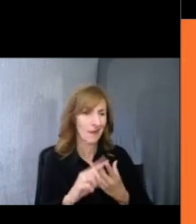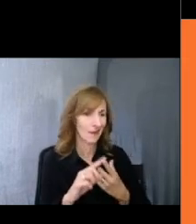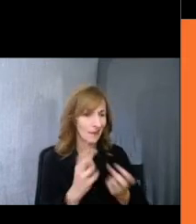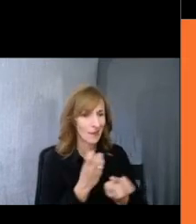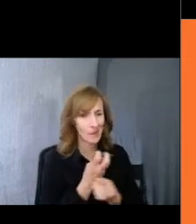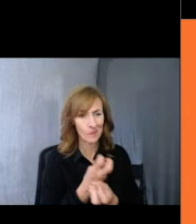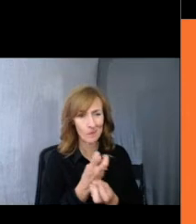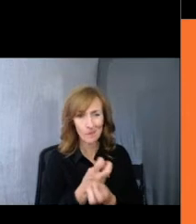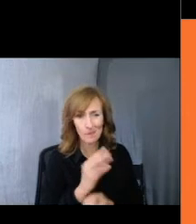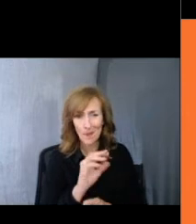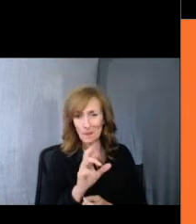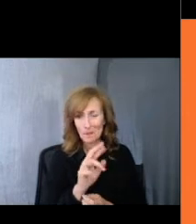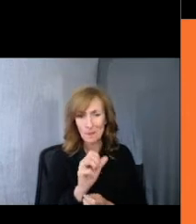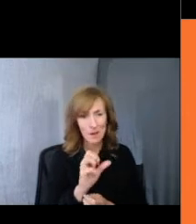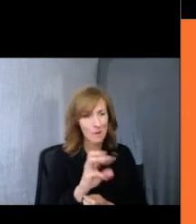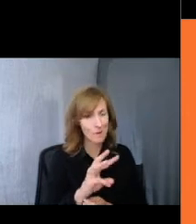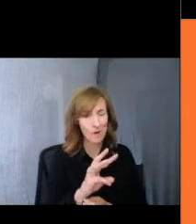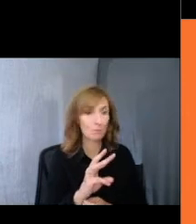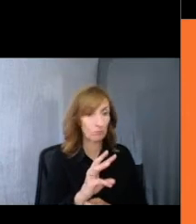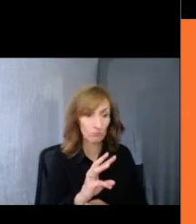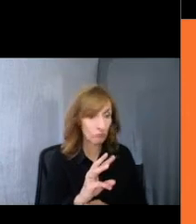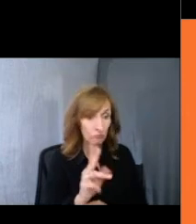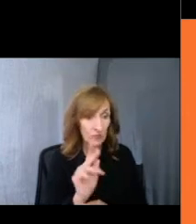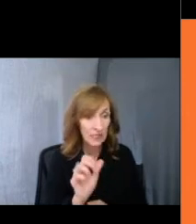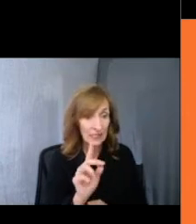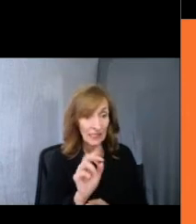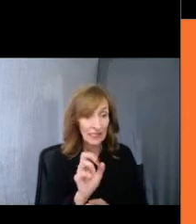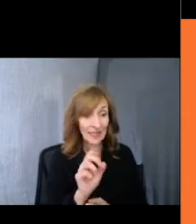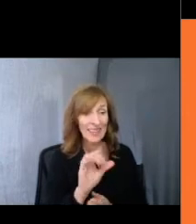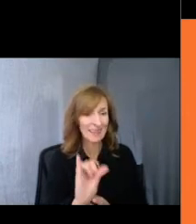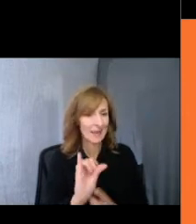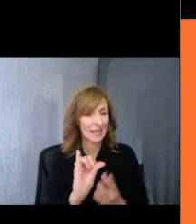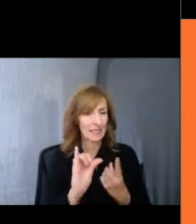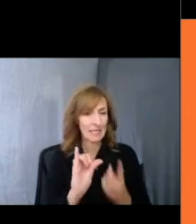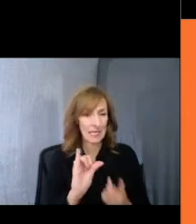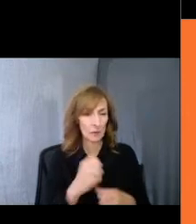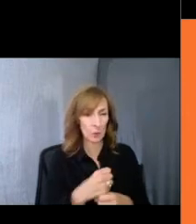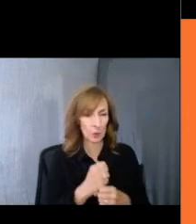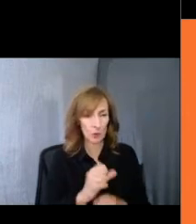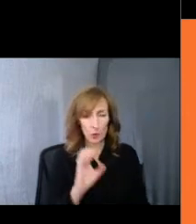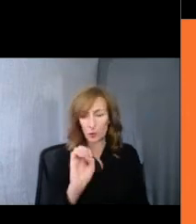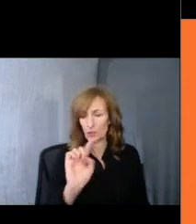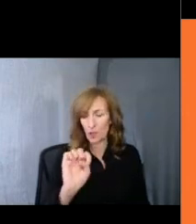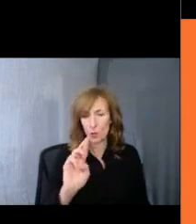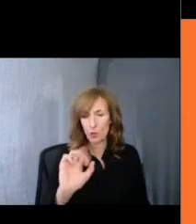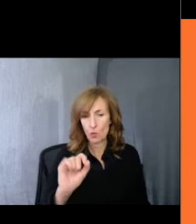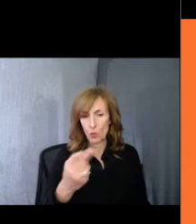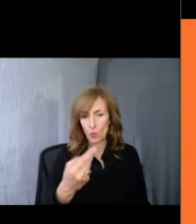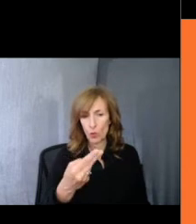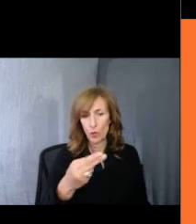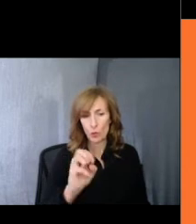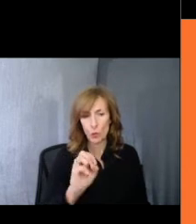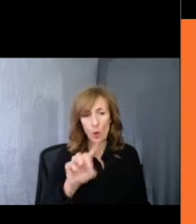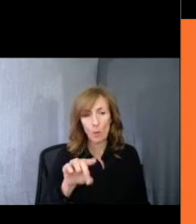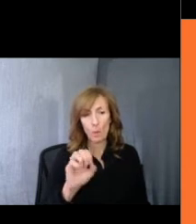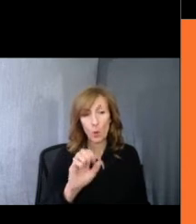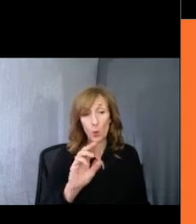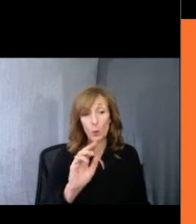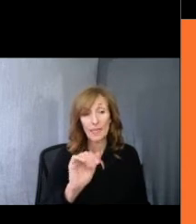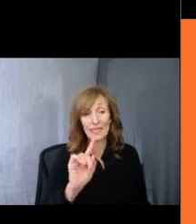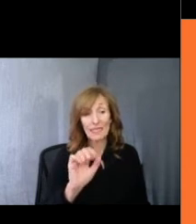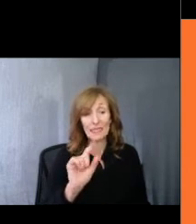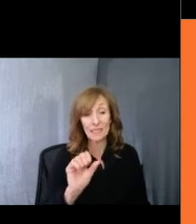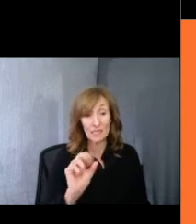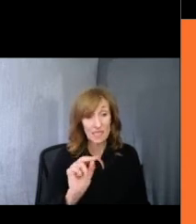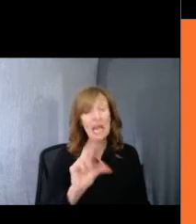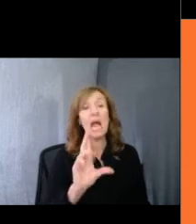kidneys actually produce a hormone called erythropoietin, which is important in stimulating red blood cell production. And if you're putting 2